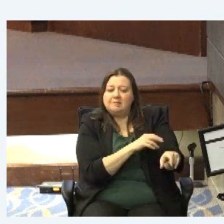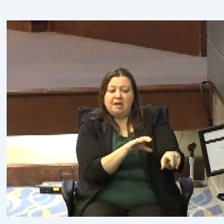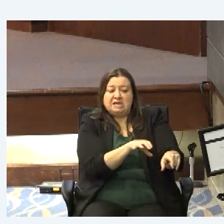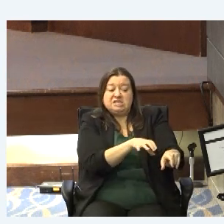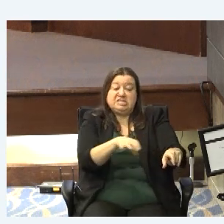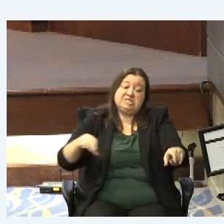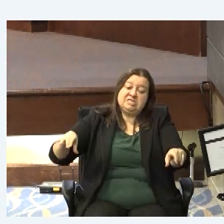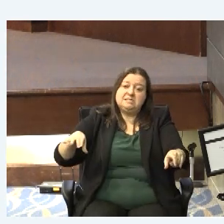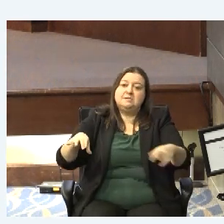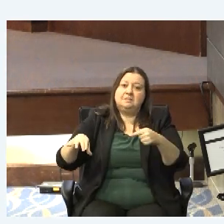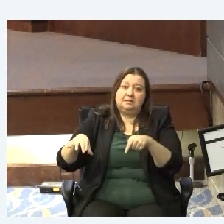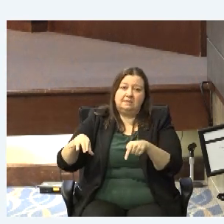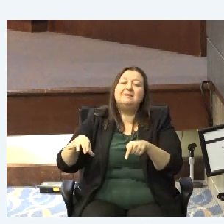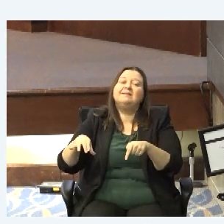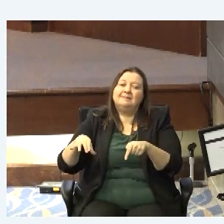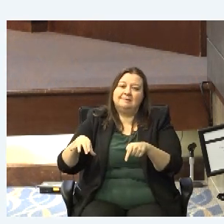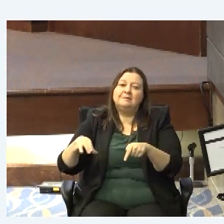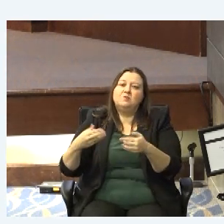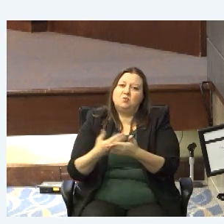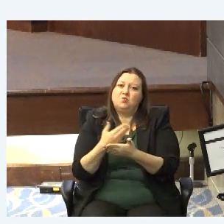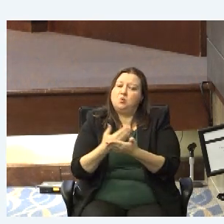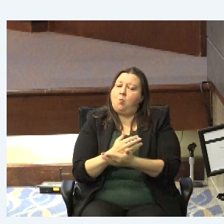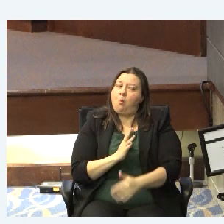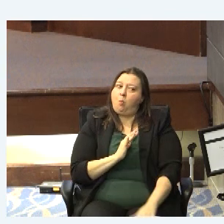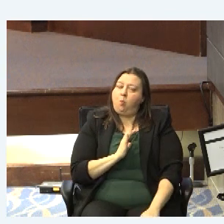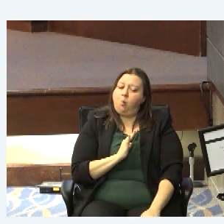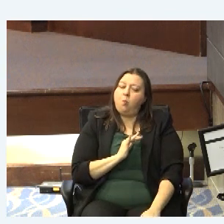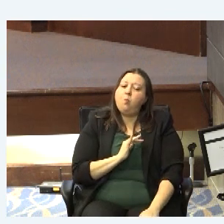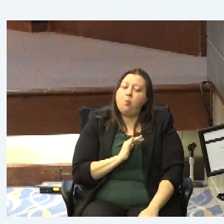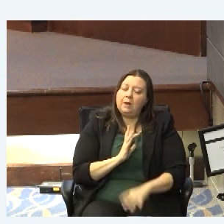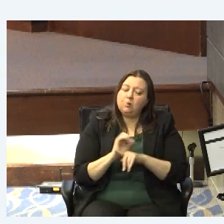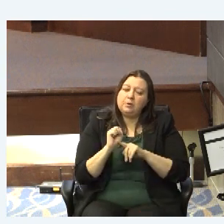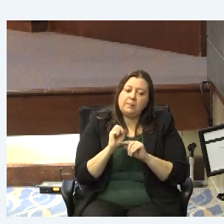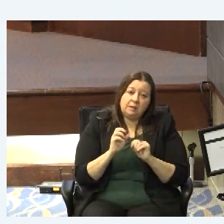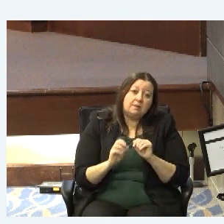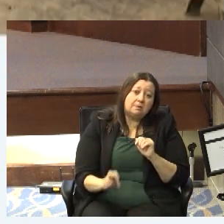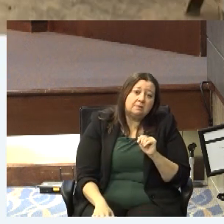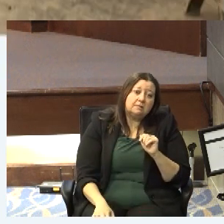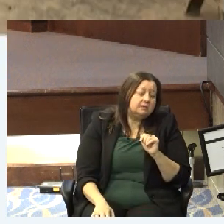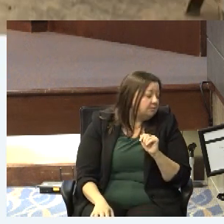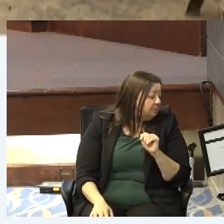The facility that's being built is just incredible.